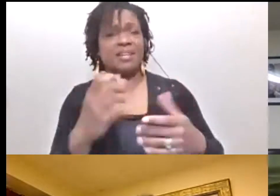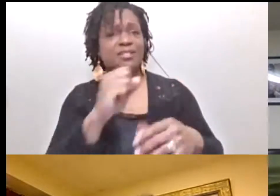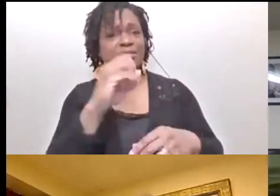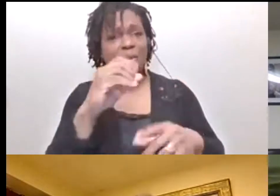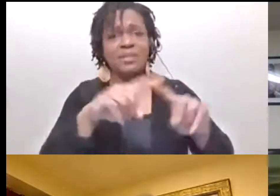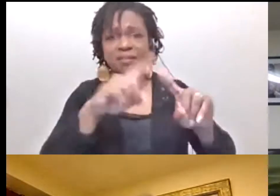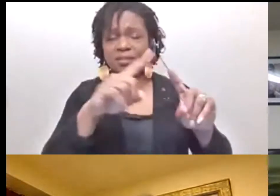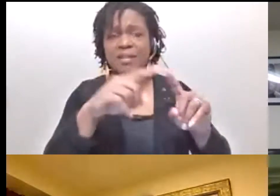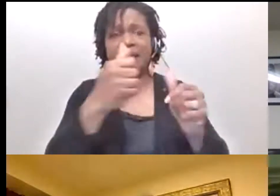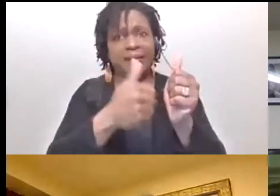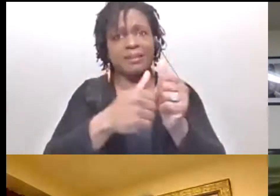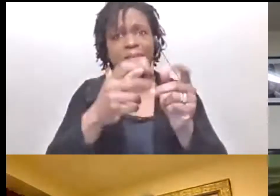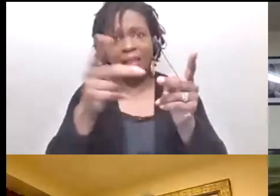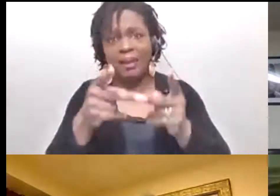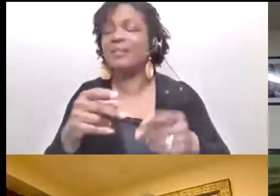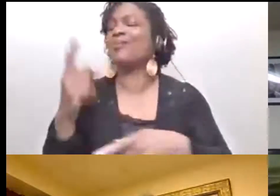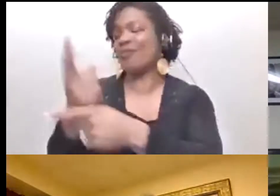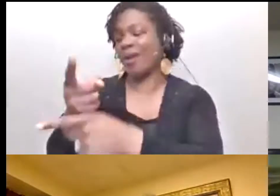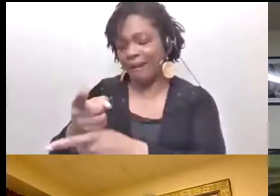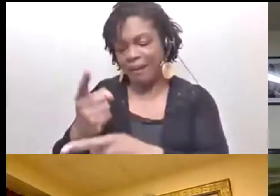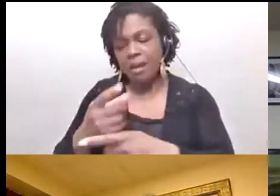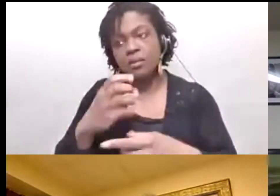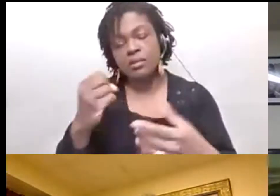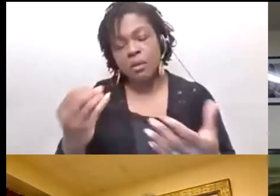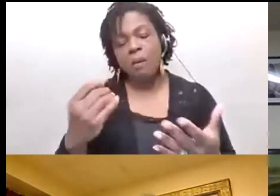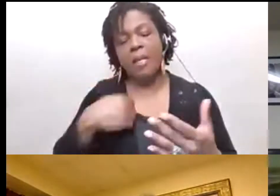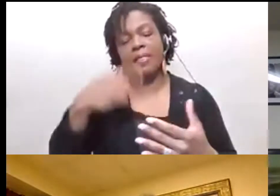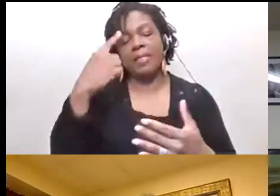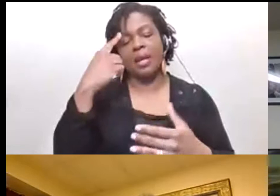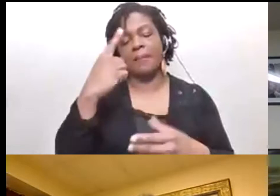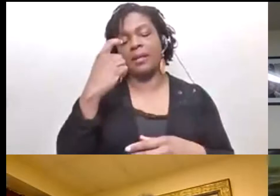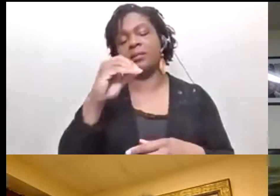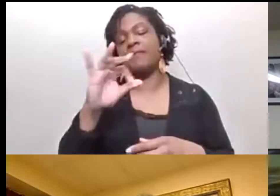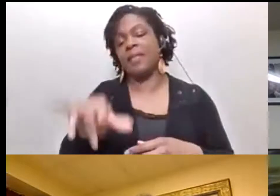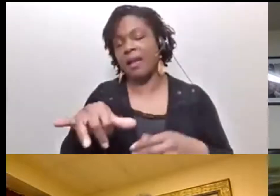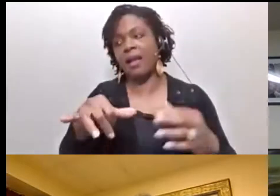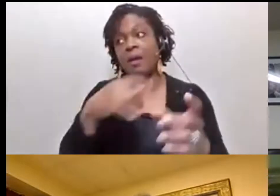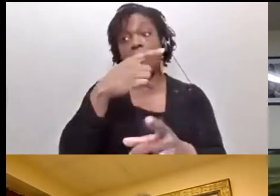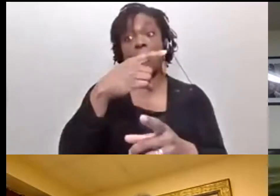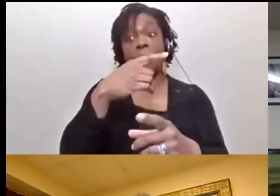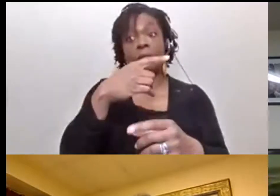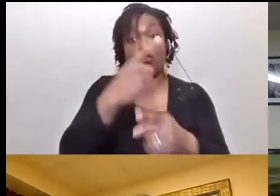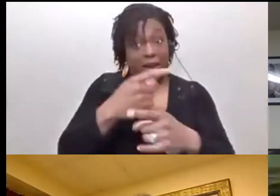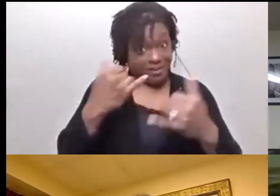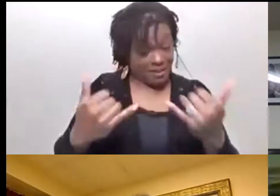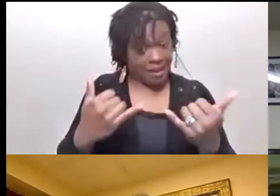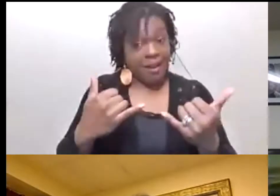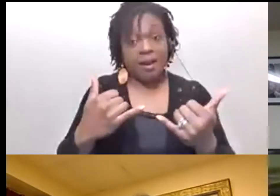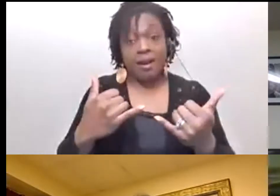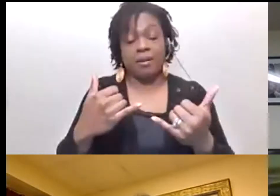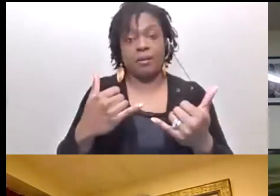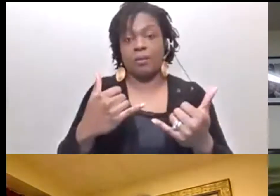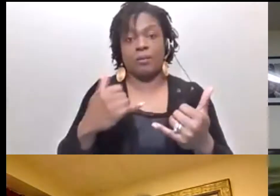It is Yeah. so different. And so I think that because of those things right now, when we're not up to